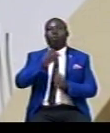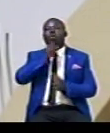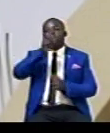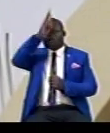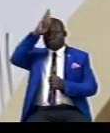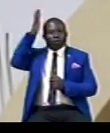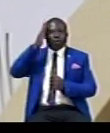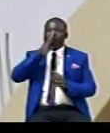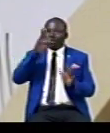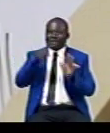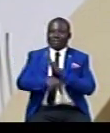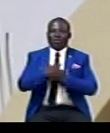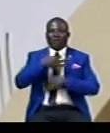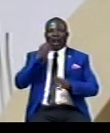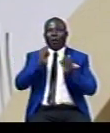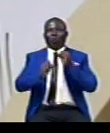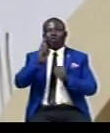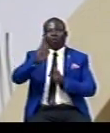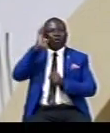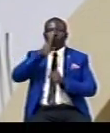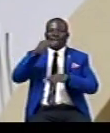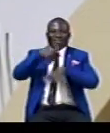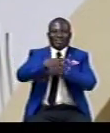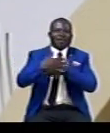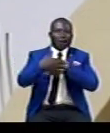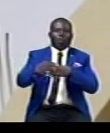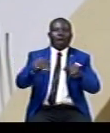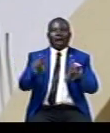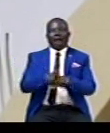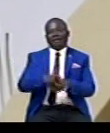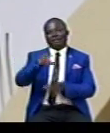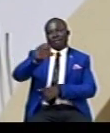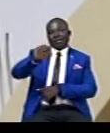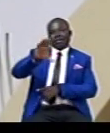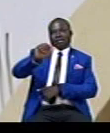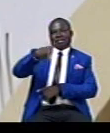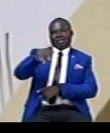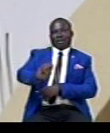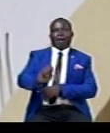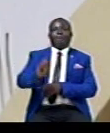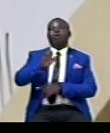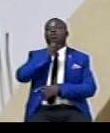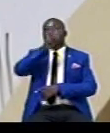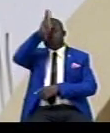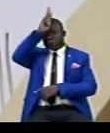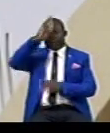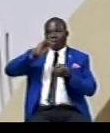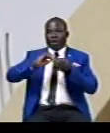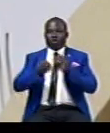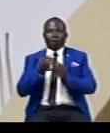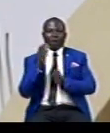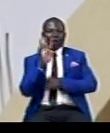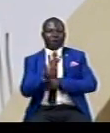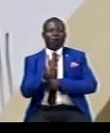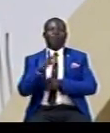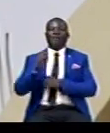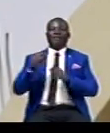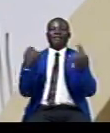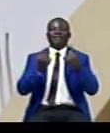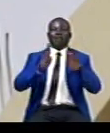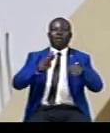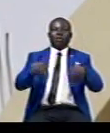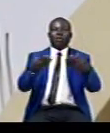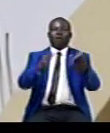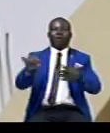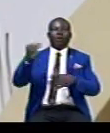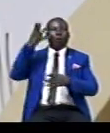away as a scapegoat. Number four, the sin offering were made, as